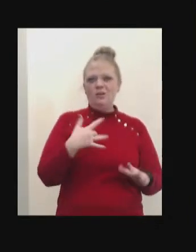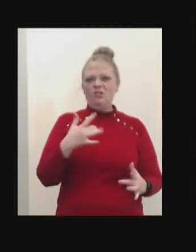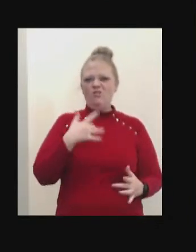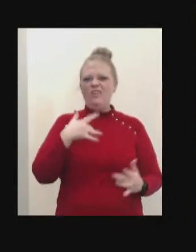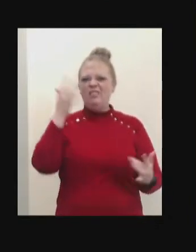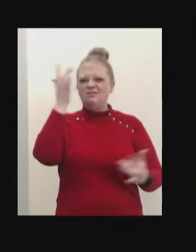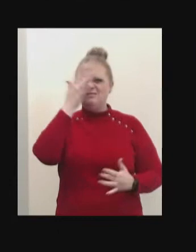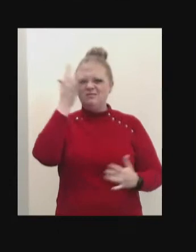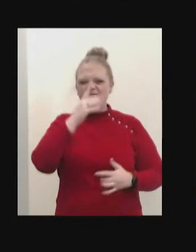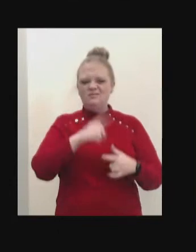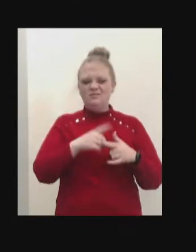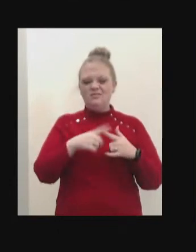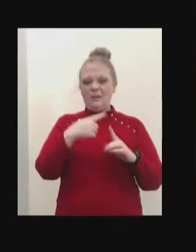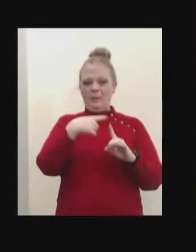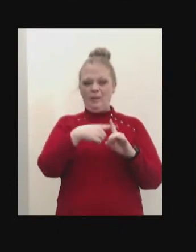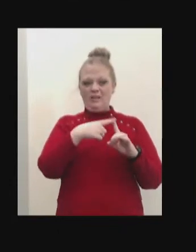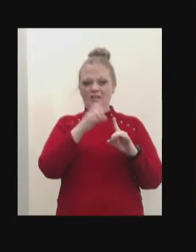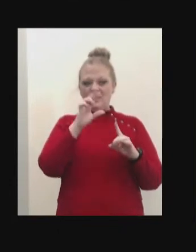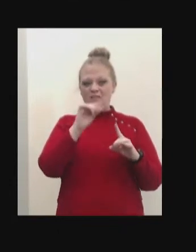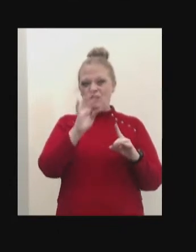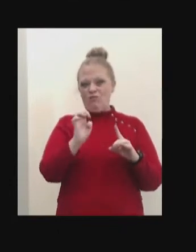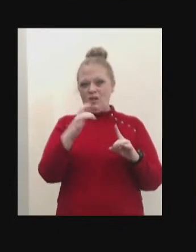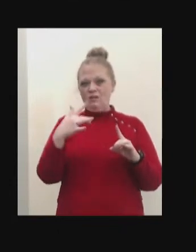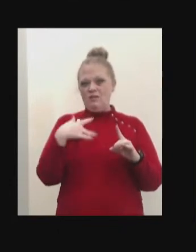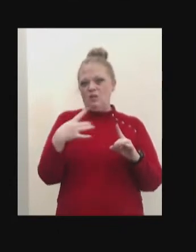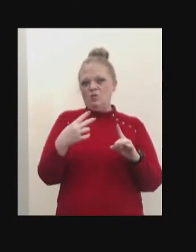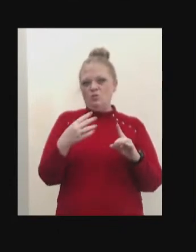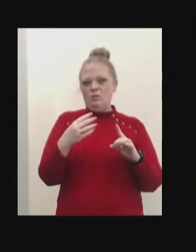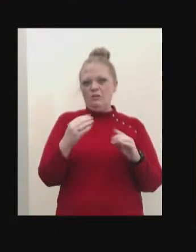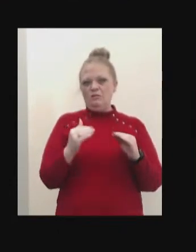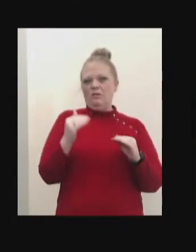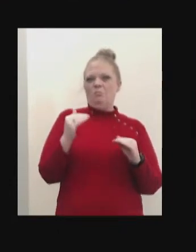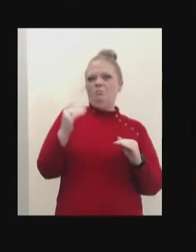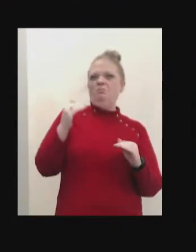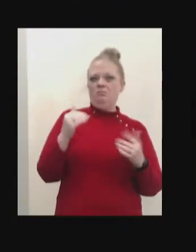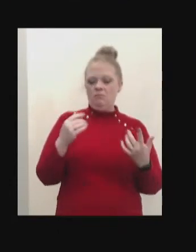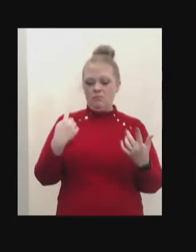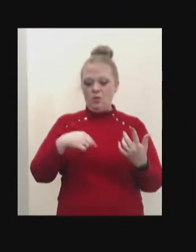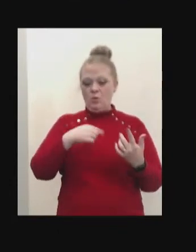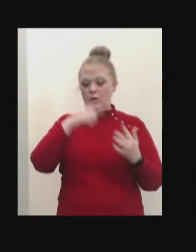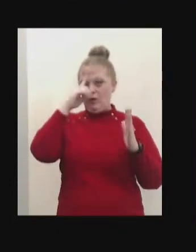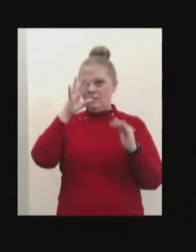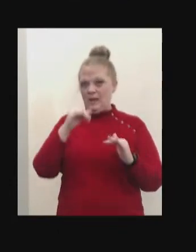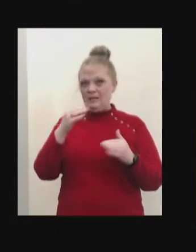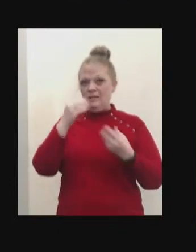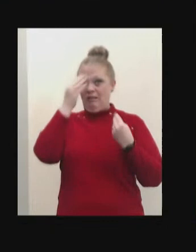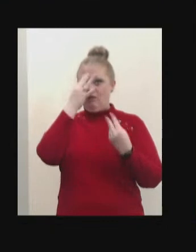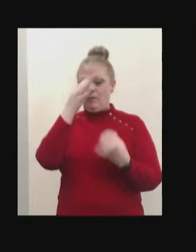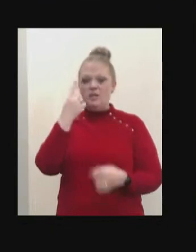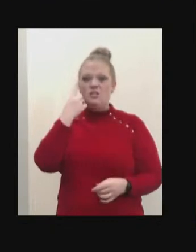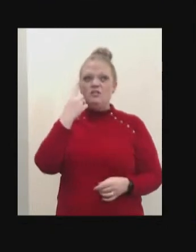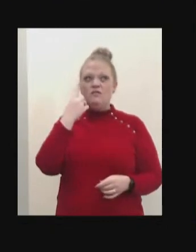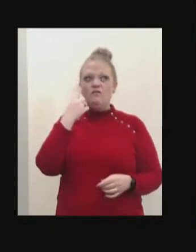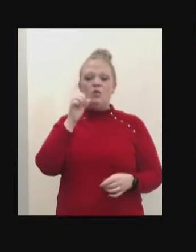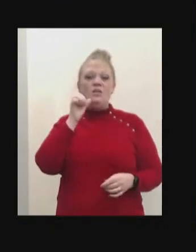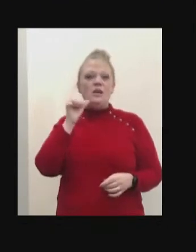positivity rate for that date is generally on a Sunday a little higher. We're expecting the data for tomorrow or yesterday to be available very